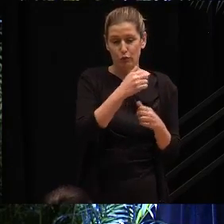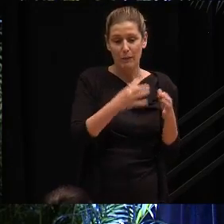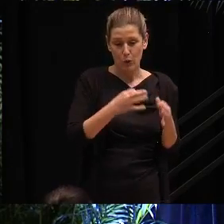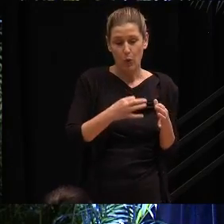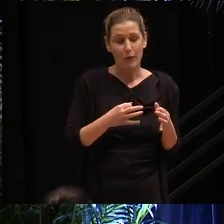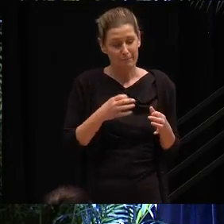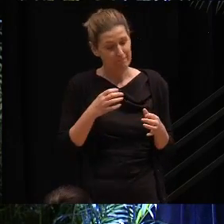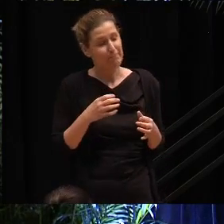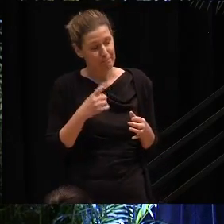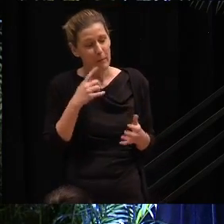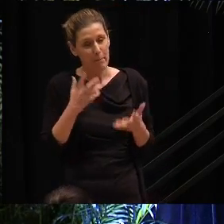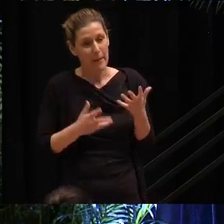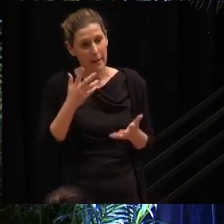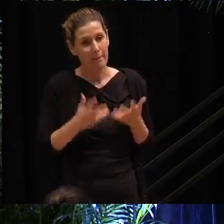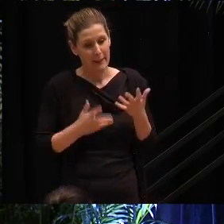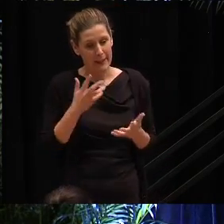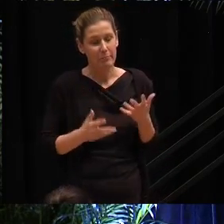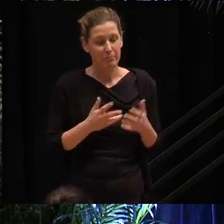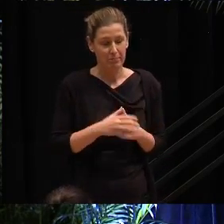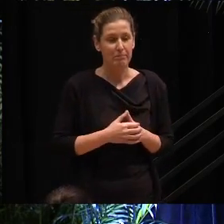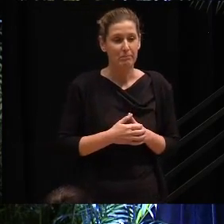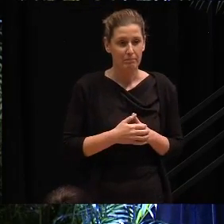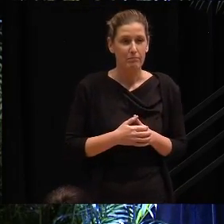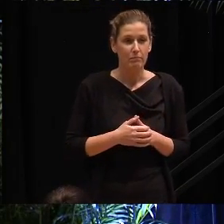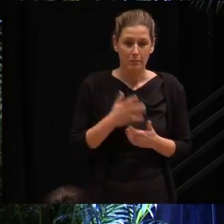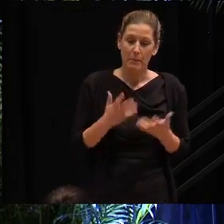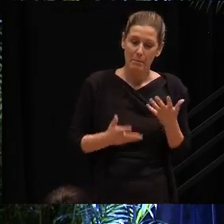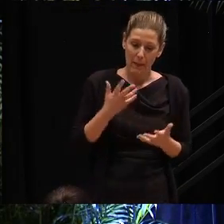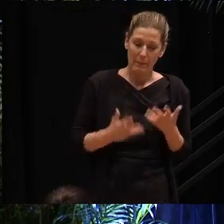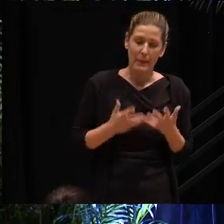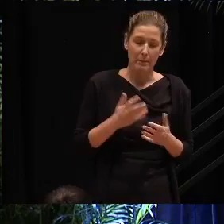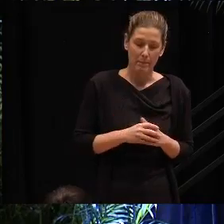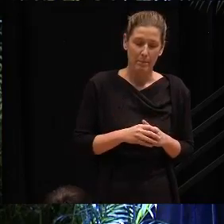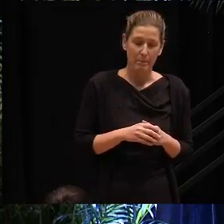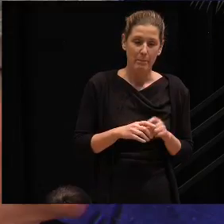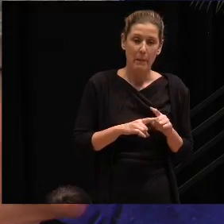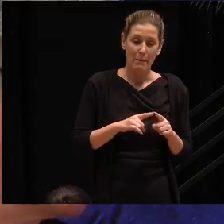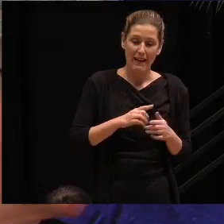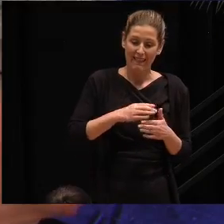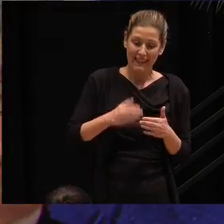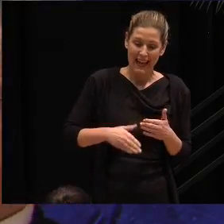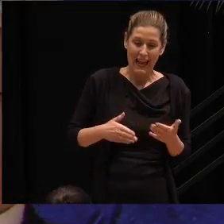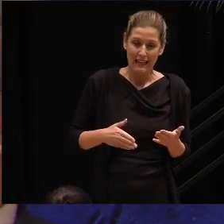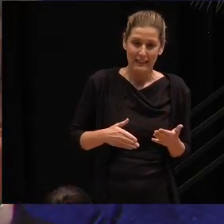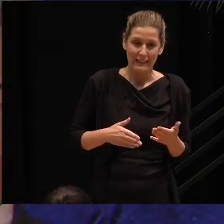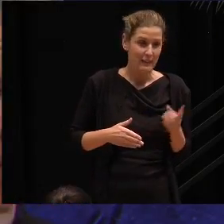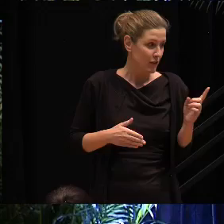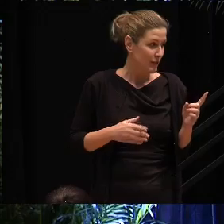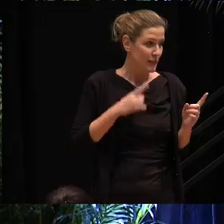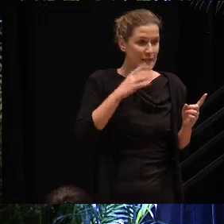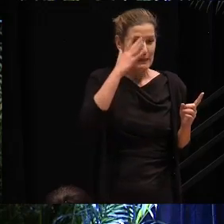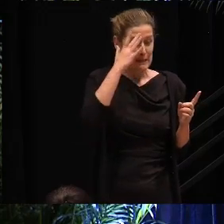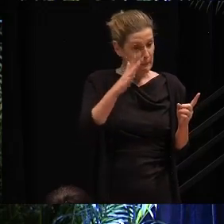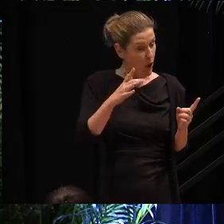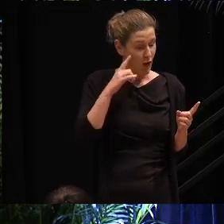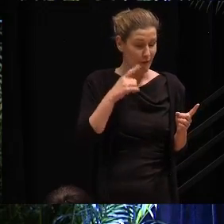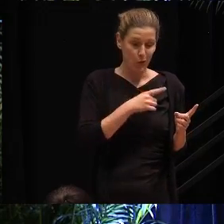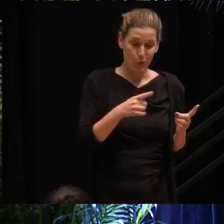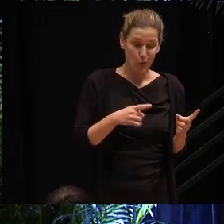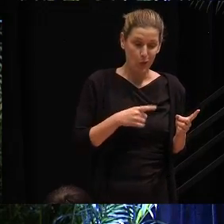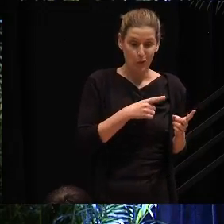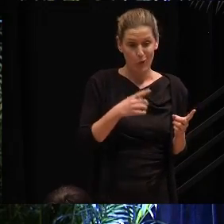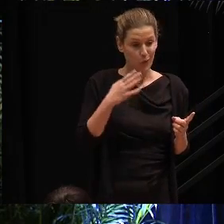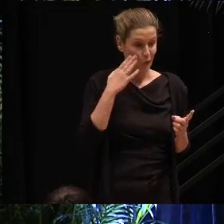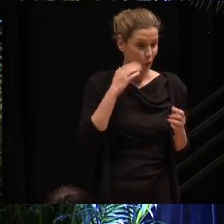Maybe. Yes. Yes. Maybe. But then in the end, it's smart for you guys. You guys know how to, But we